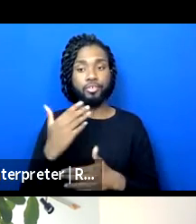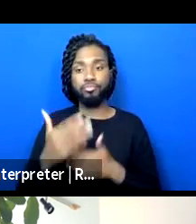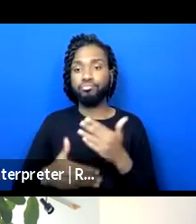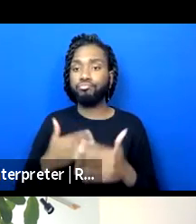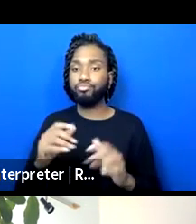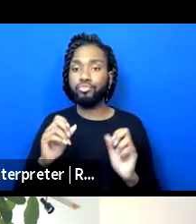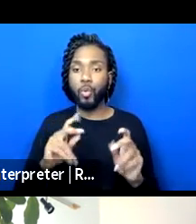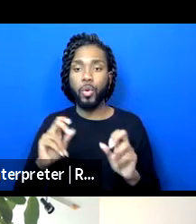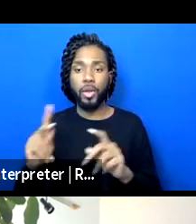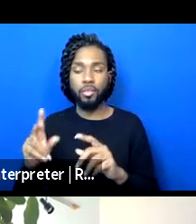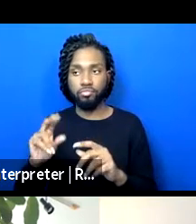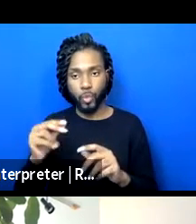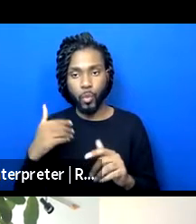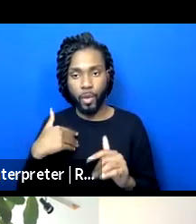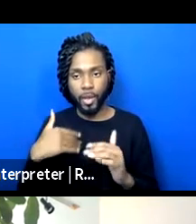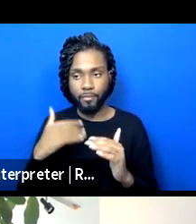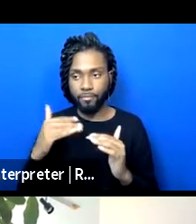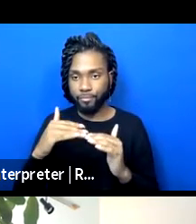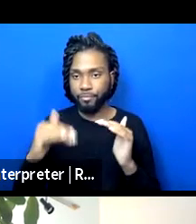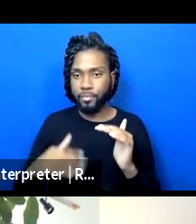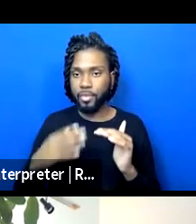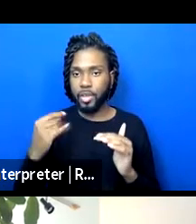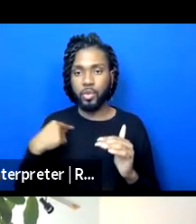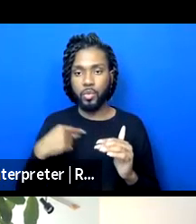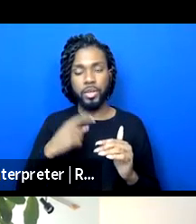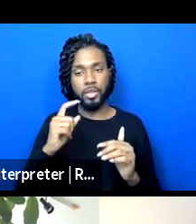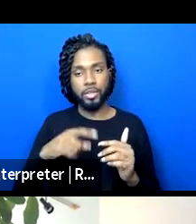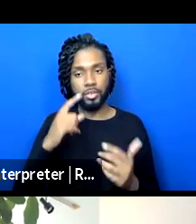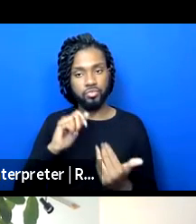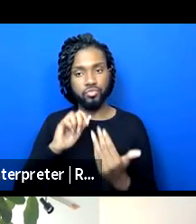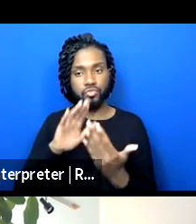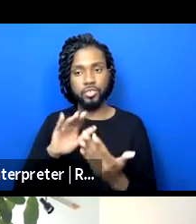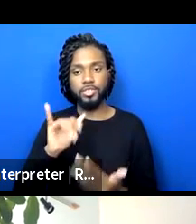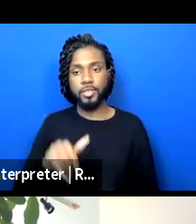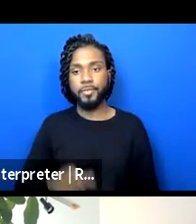is a lack of equity there, and we need to speak to that.